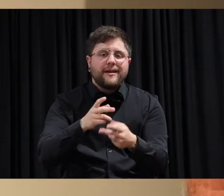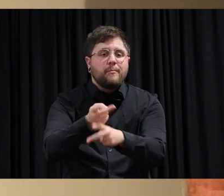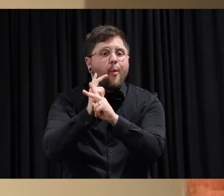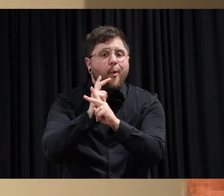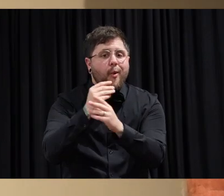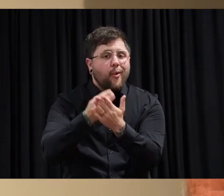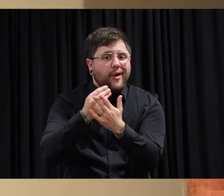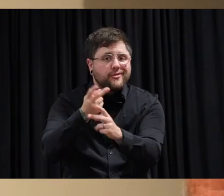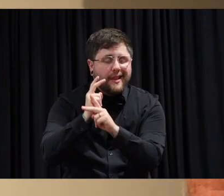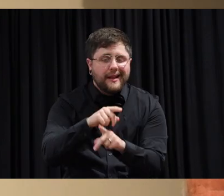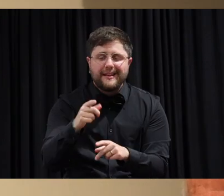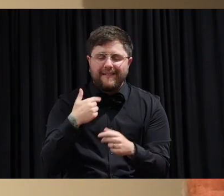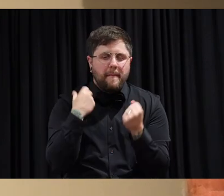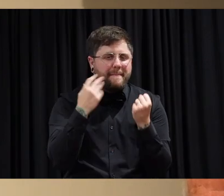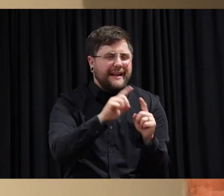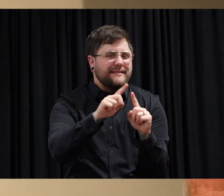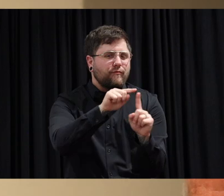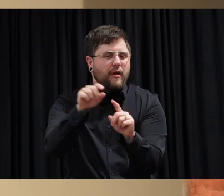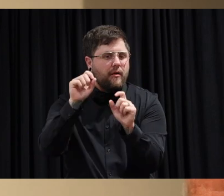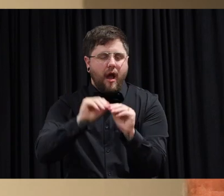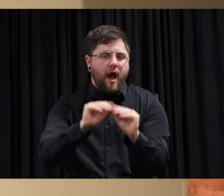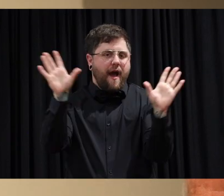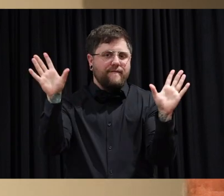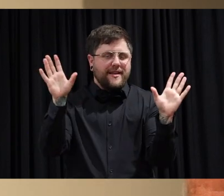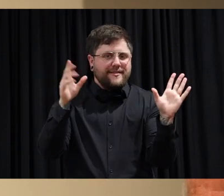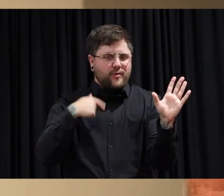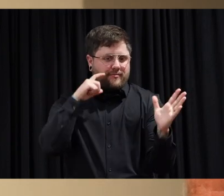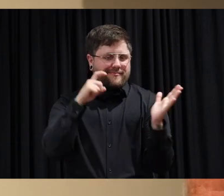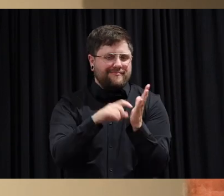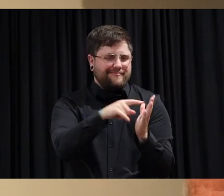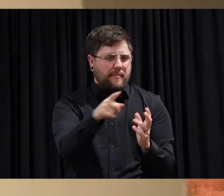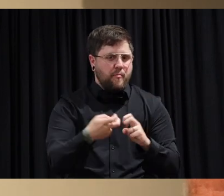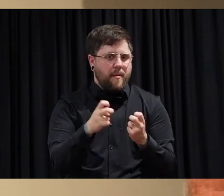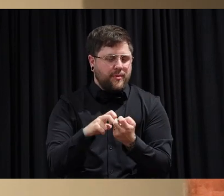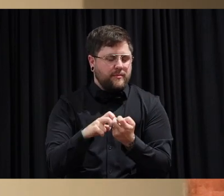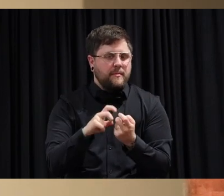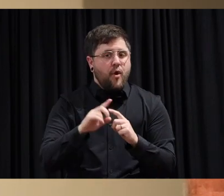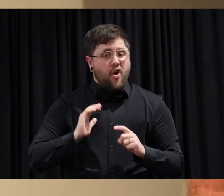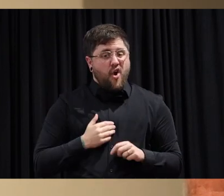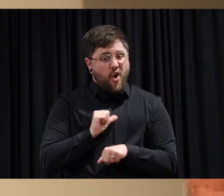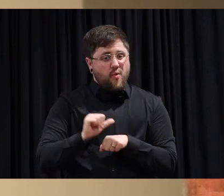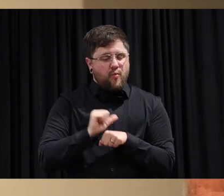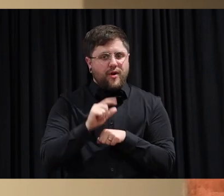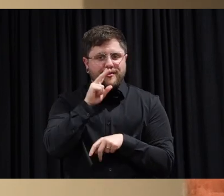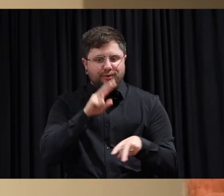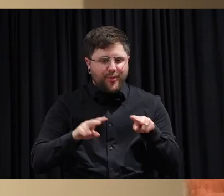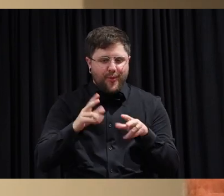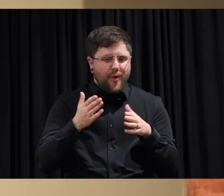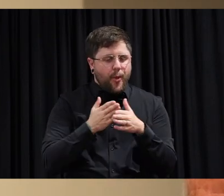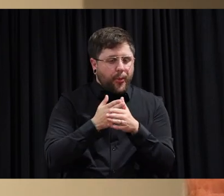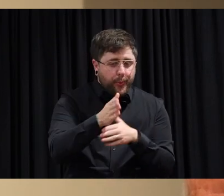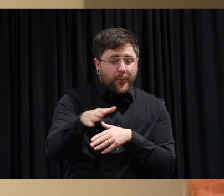these other things that are pretty obvious to a lot of folks. Our work is to look across the housing